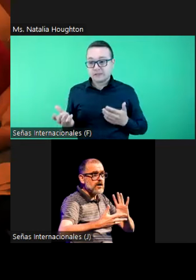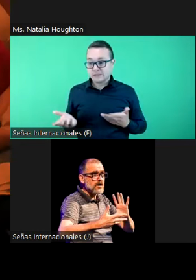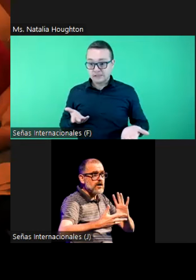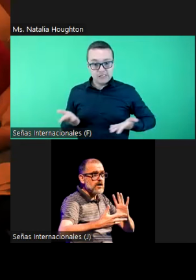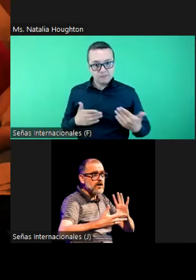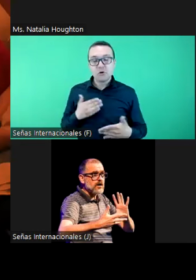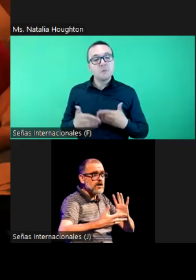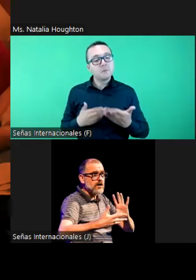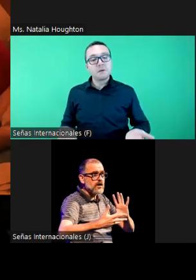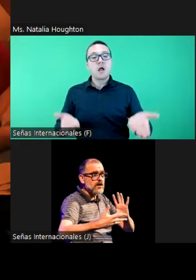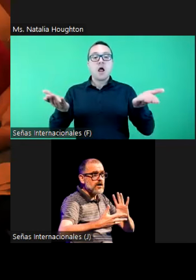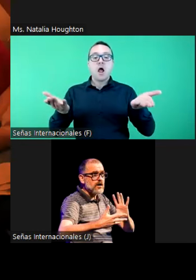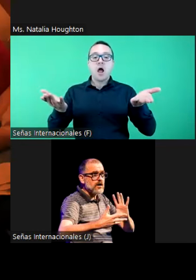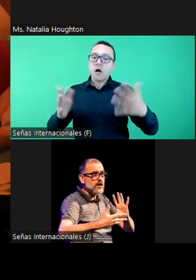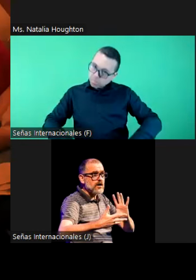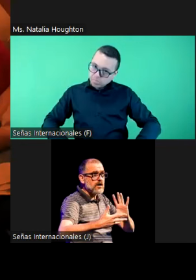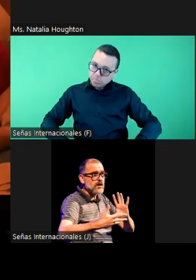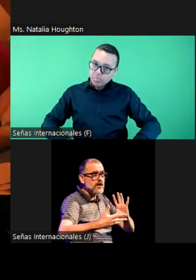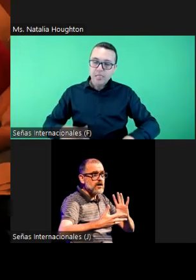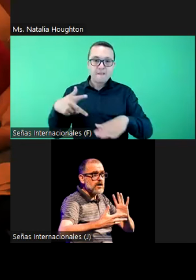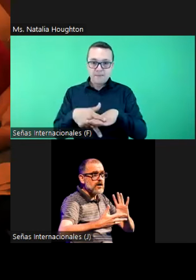interruption and